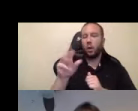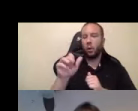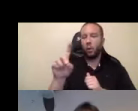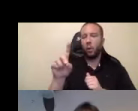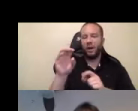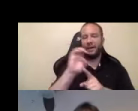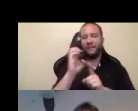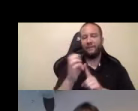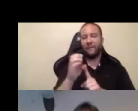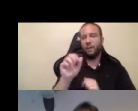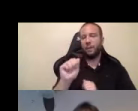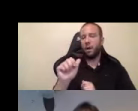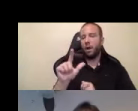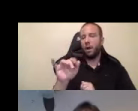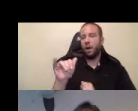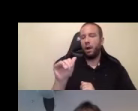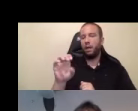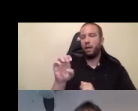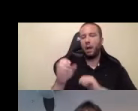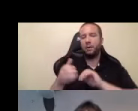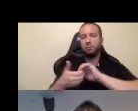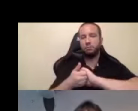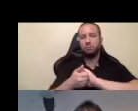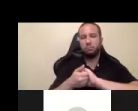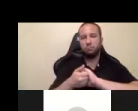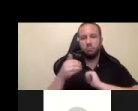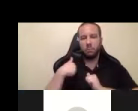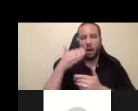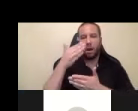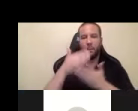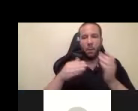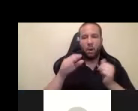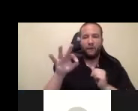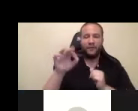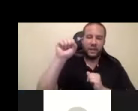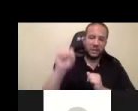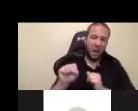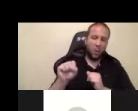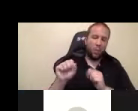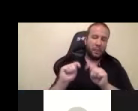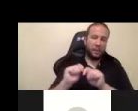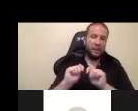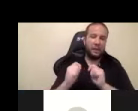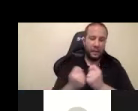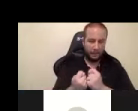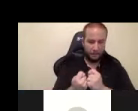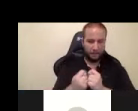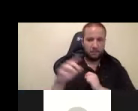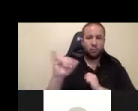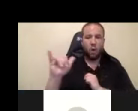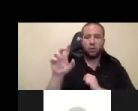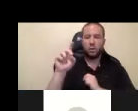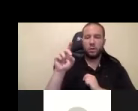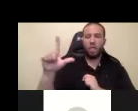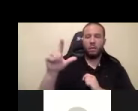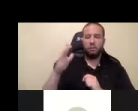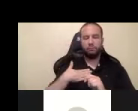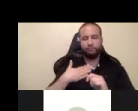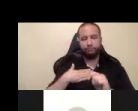Alliance. I'm part of the South Ward team, also a district leader in my community.